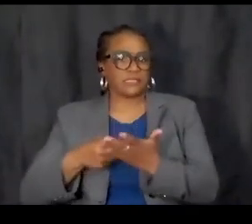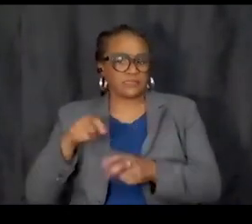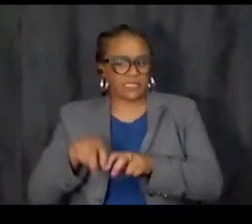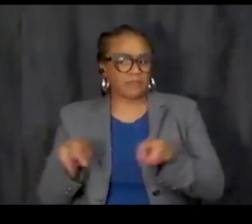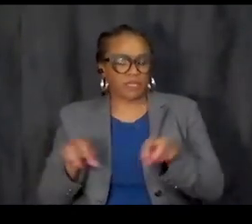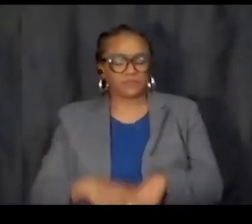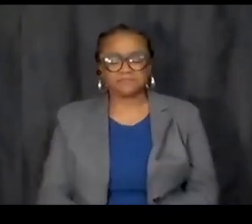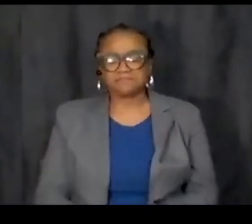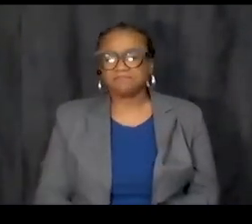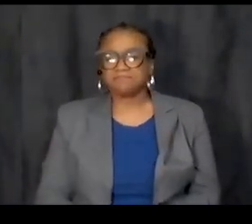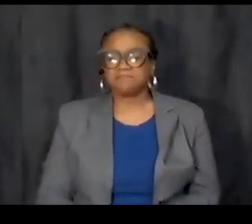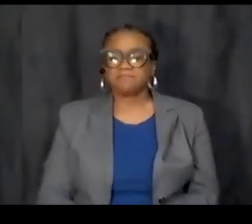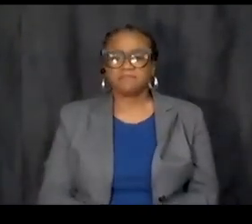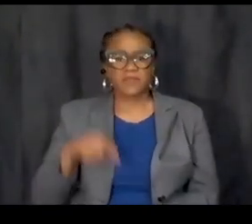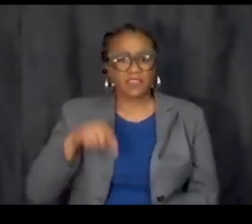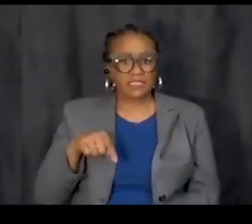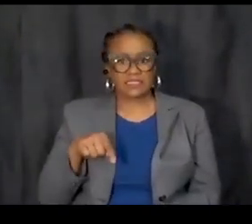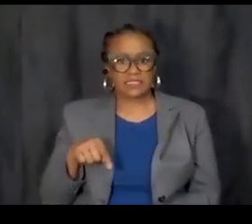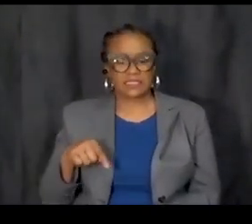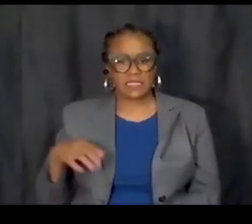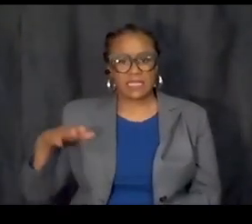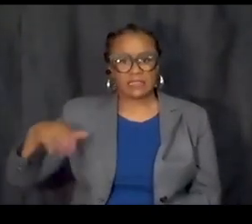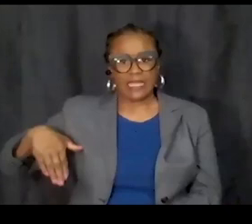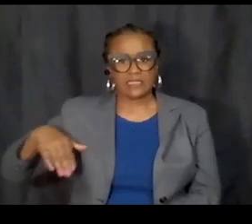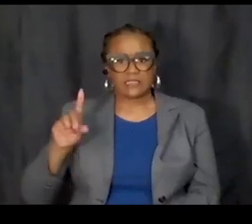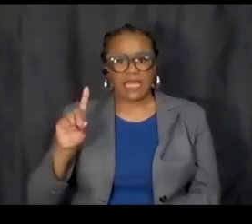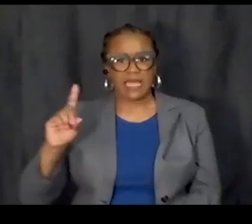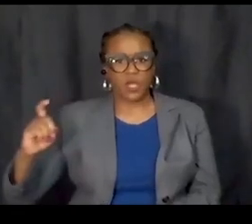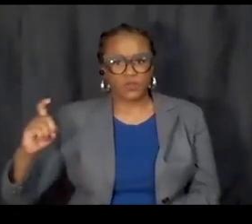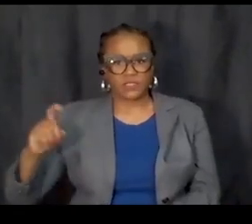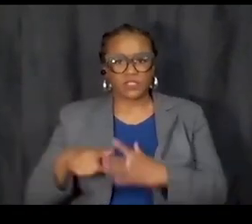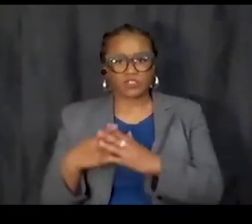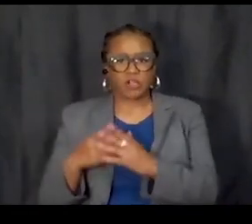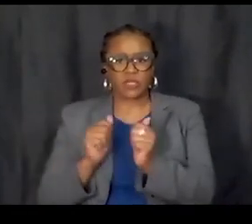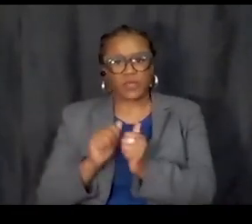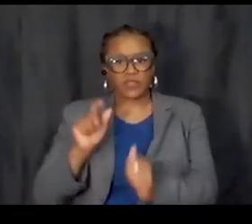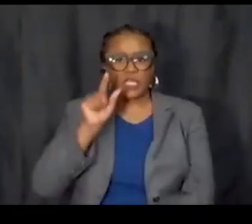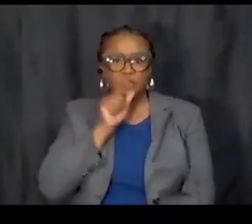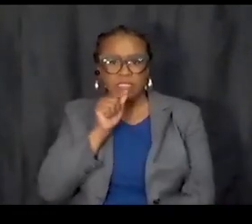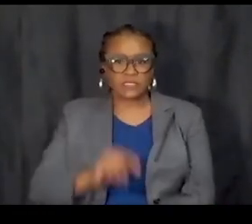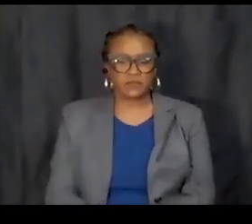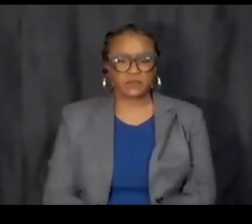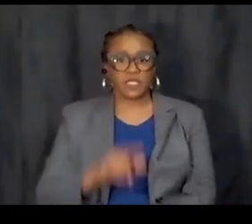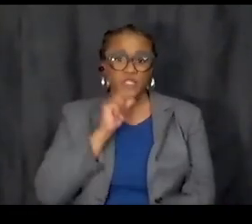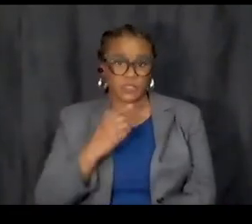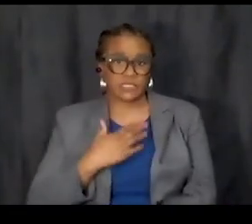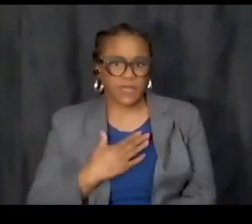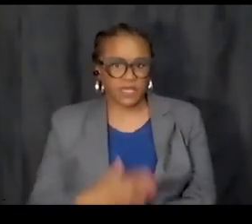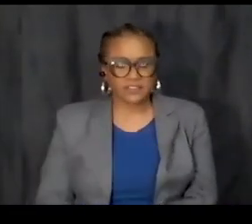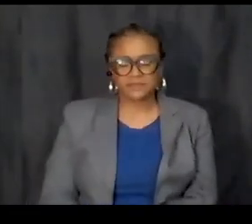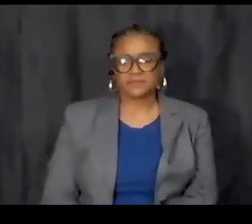panel. This is late diagnosis starting with a tweet, and the tweet is mine.